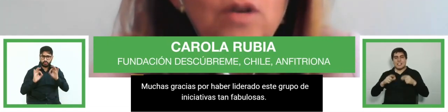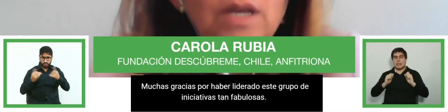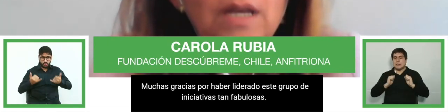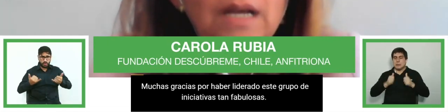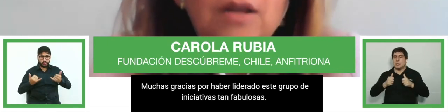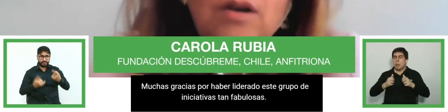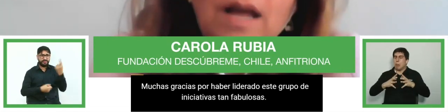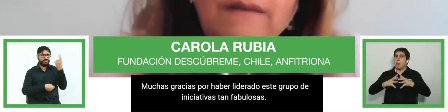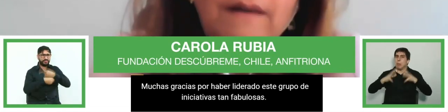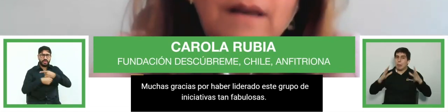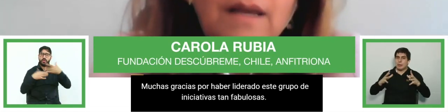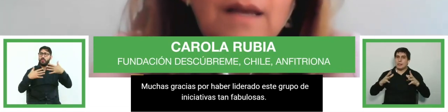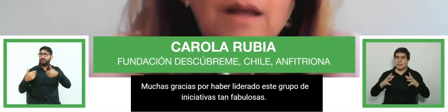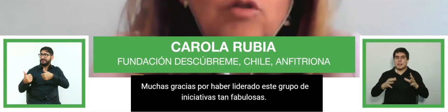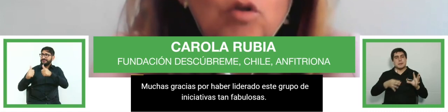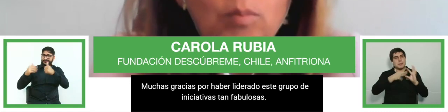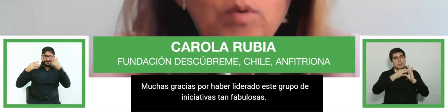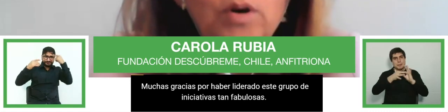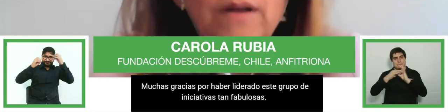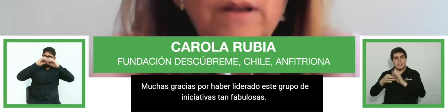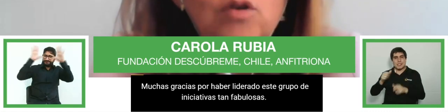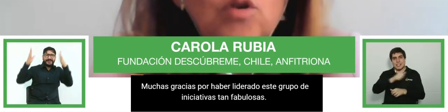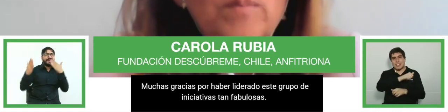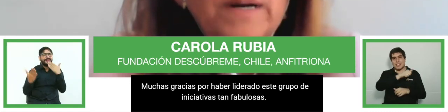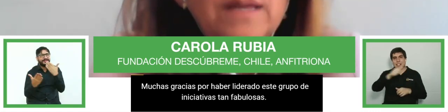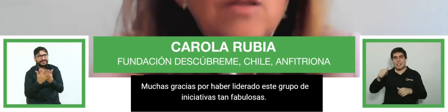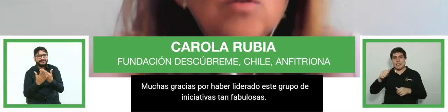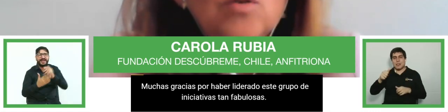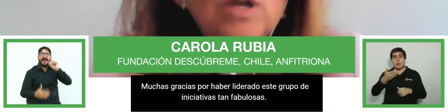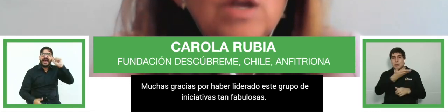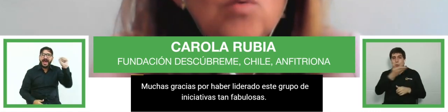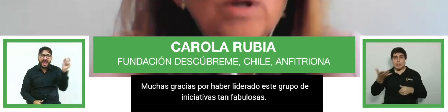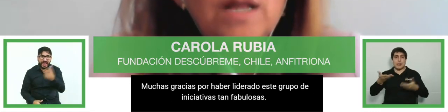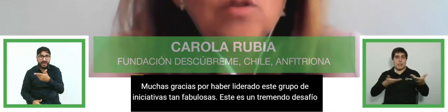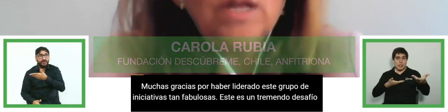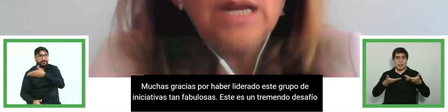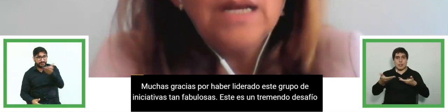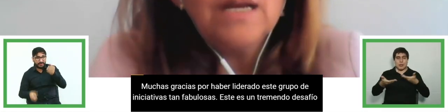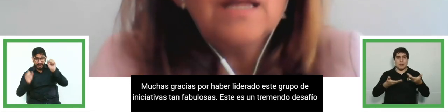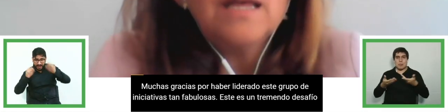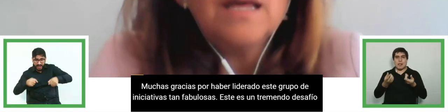all for sharing this contribution, this